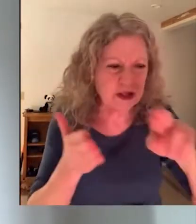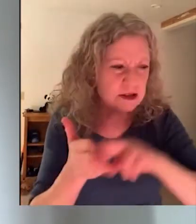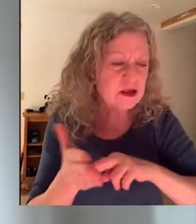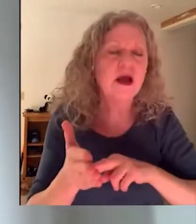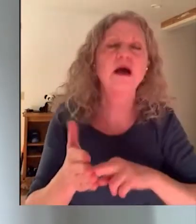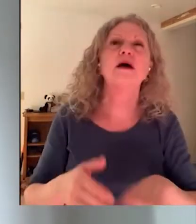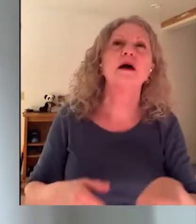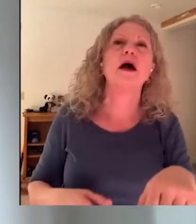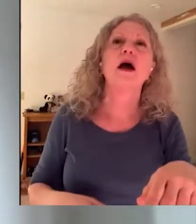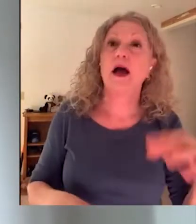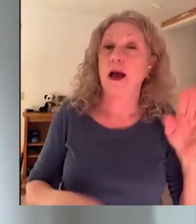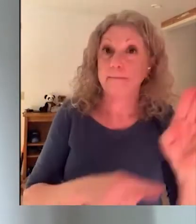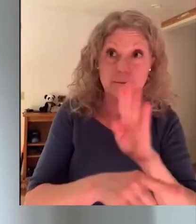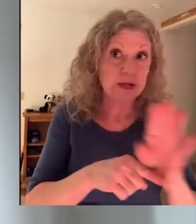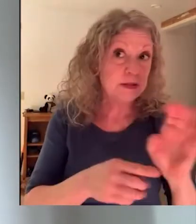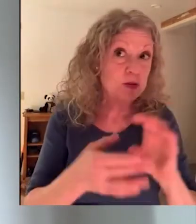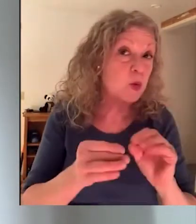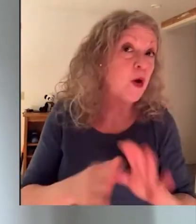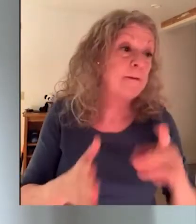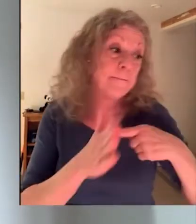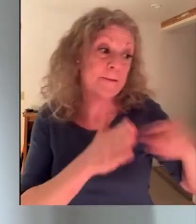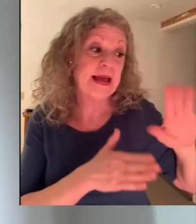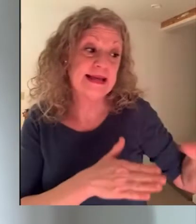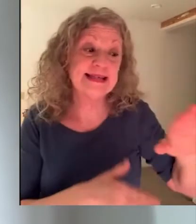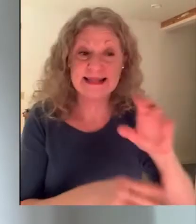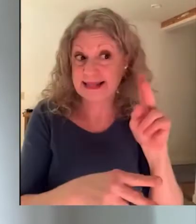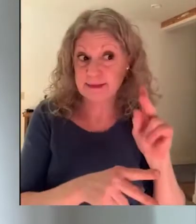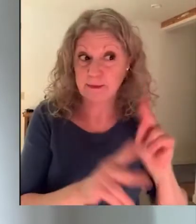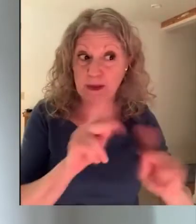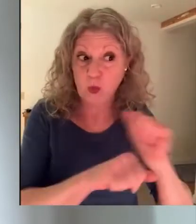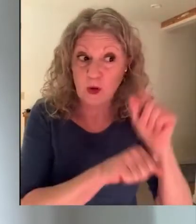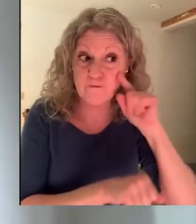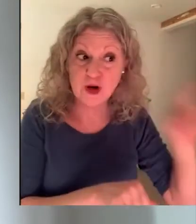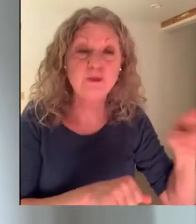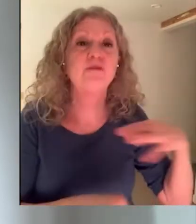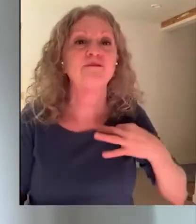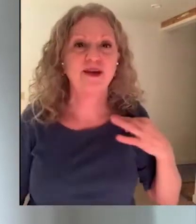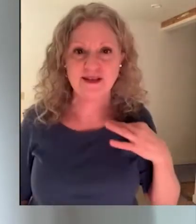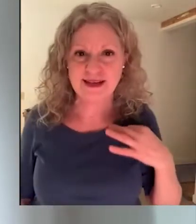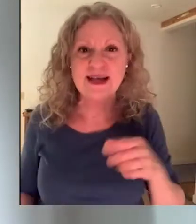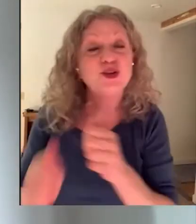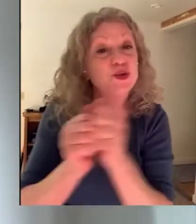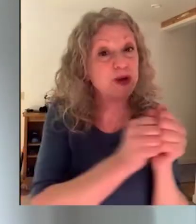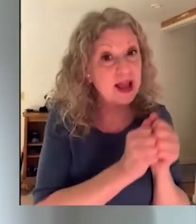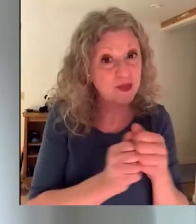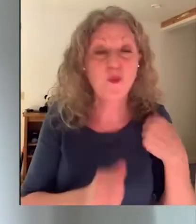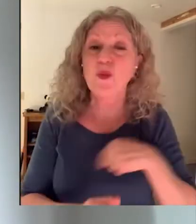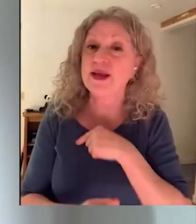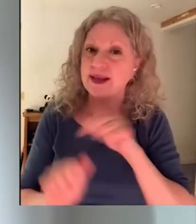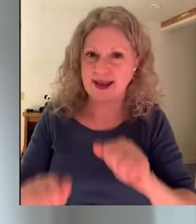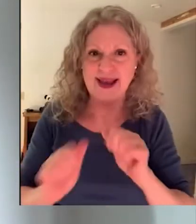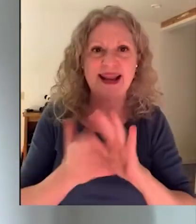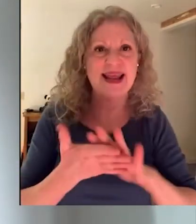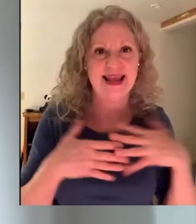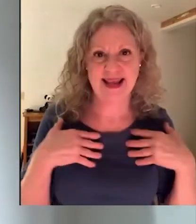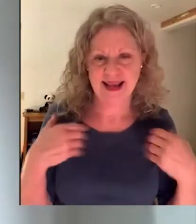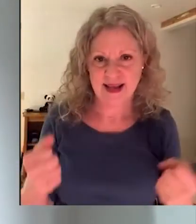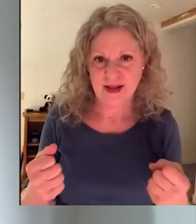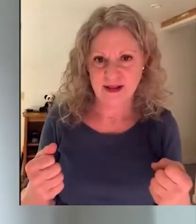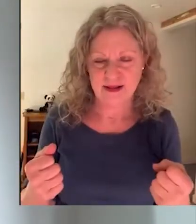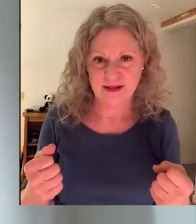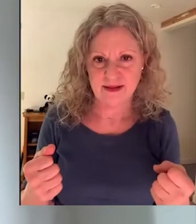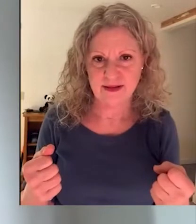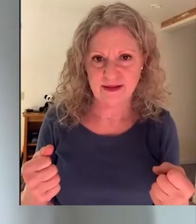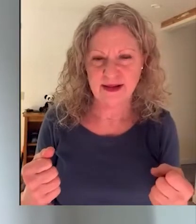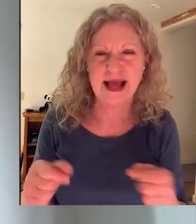to volunteer. Together, as one, we can heal a community. As we work to heal our